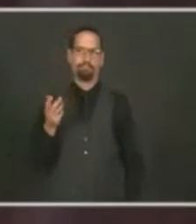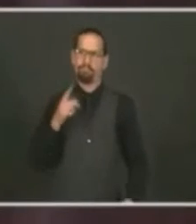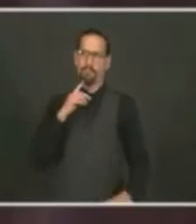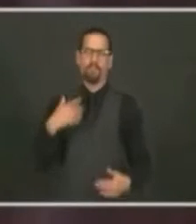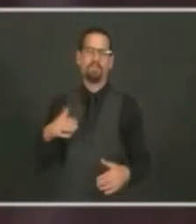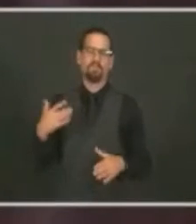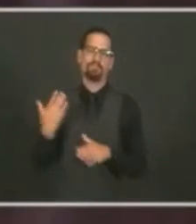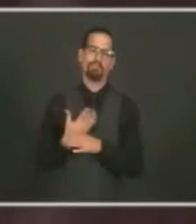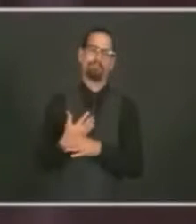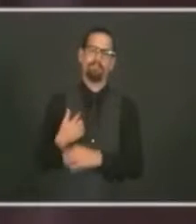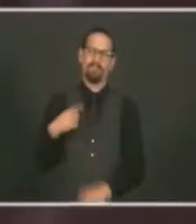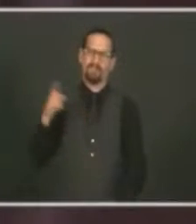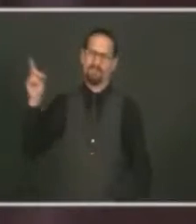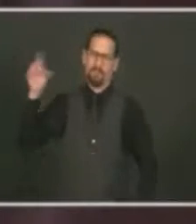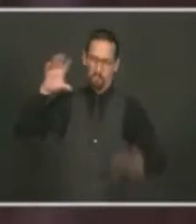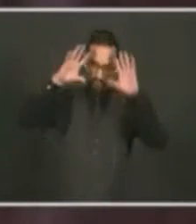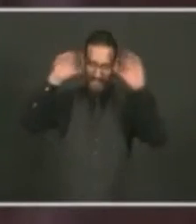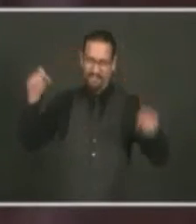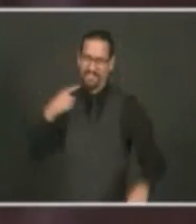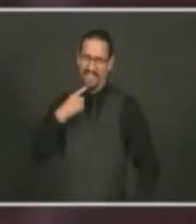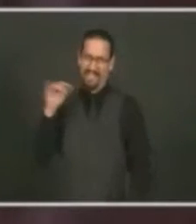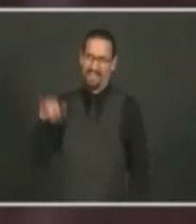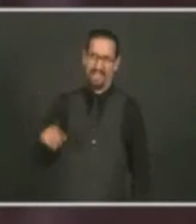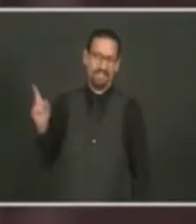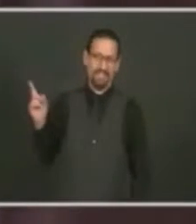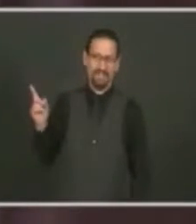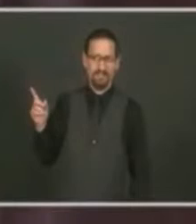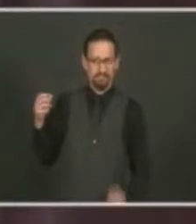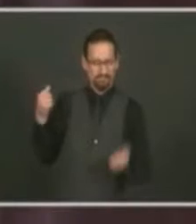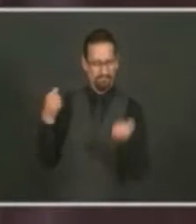president would in any way condone white nationalists, and I